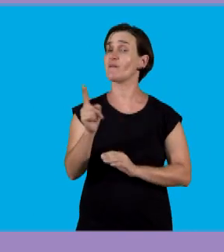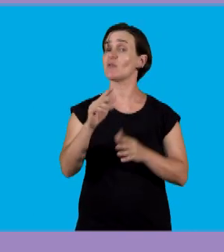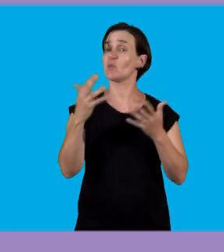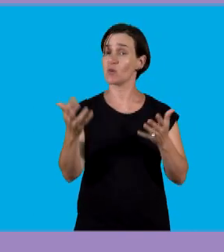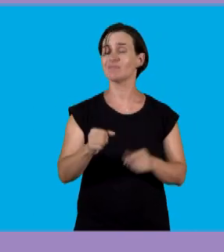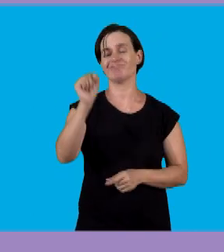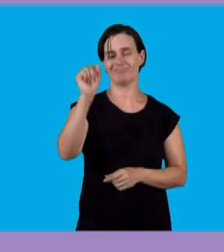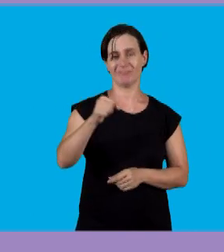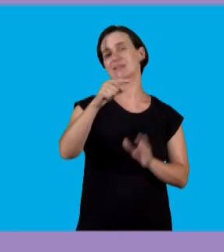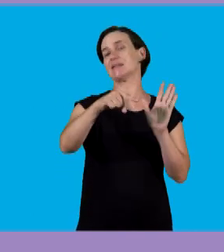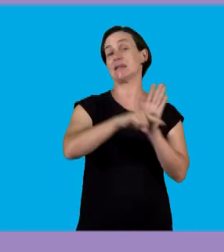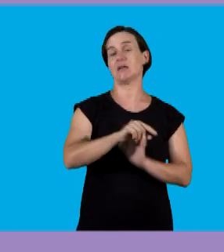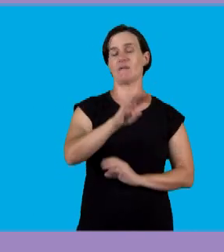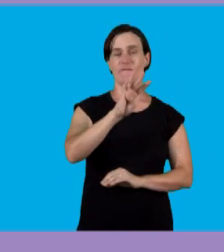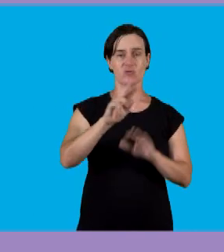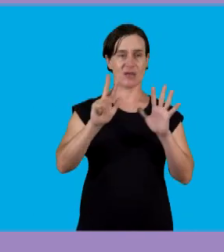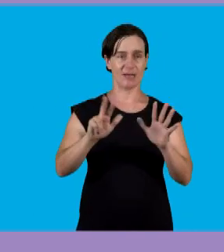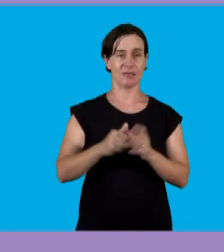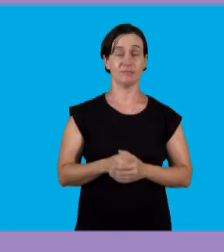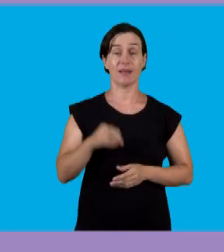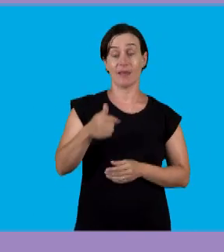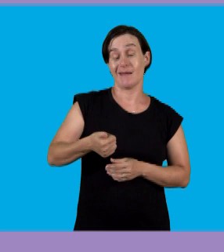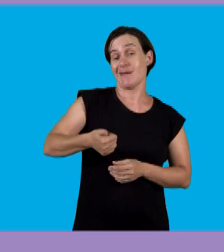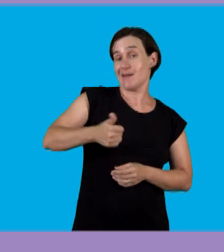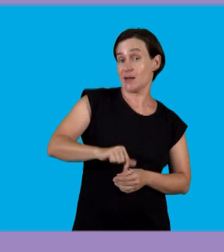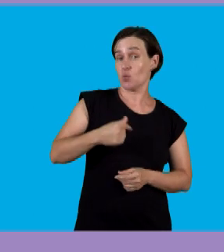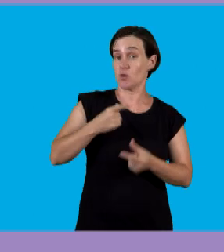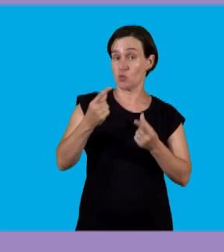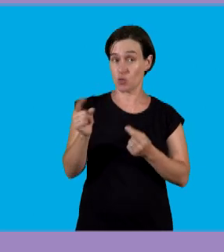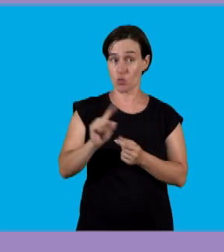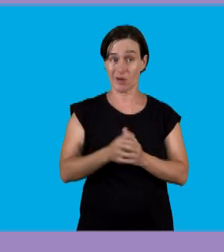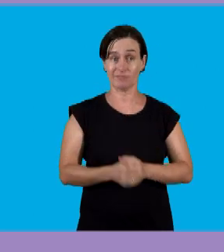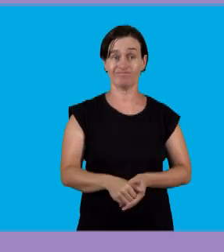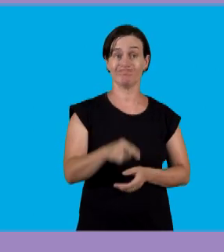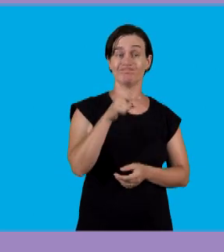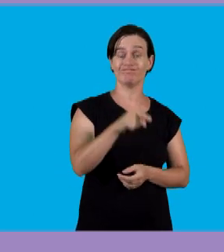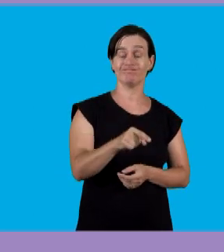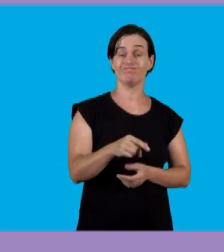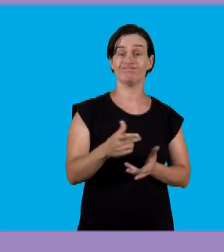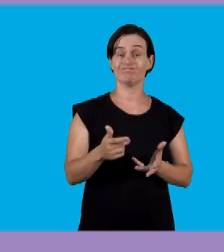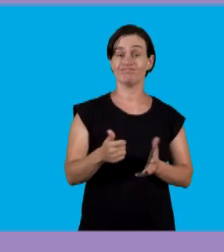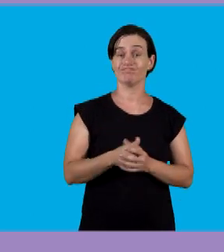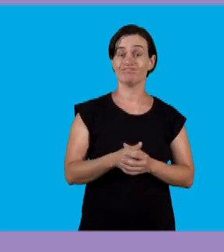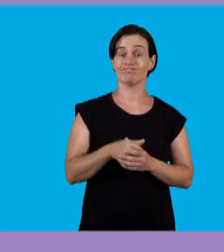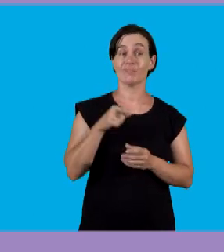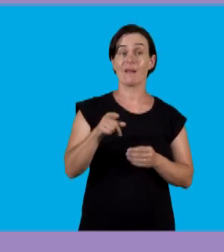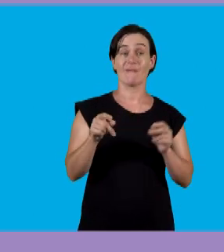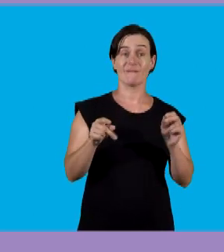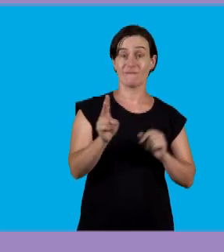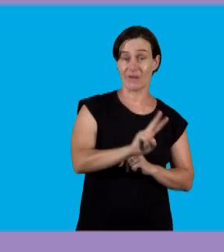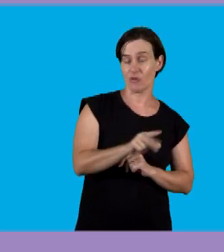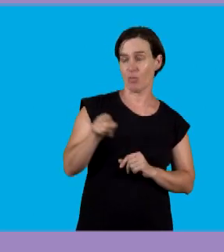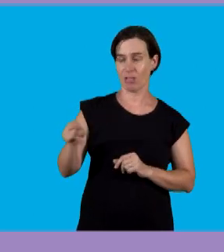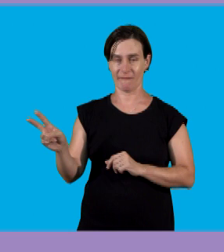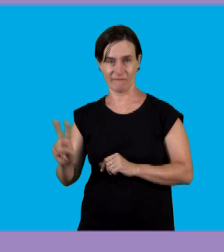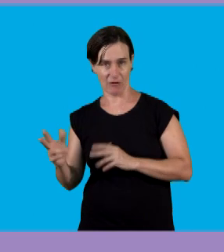a negative 48. And then we are going to also multiply our exponents, our